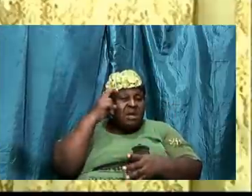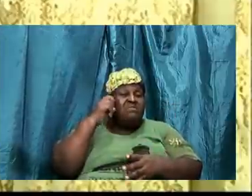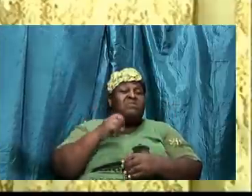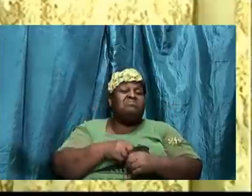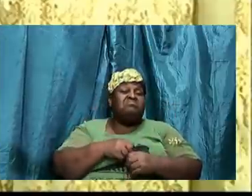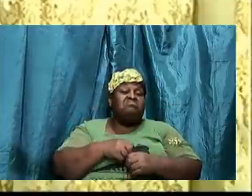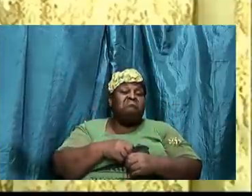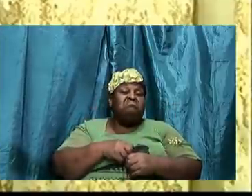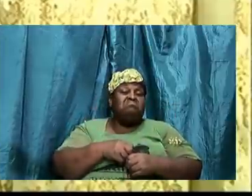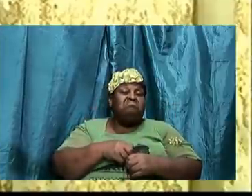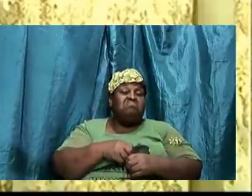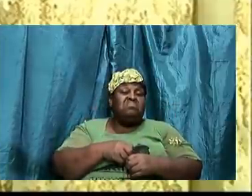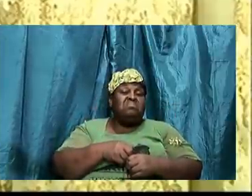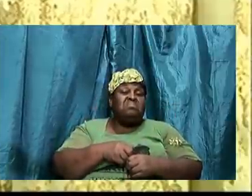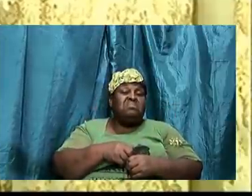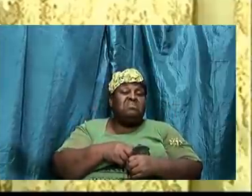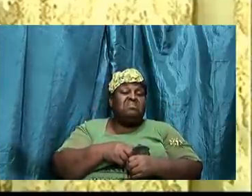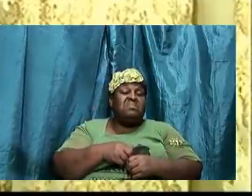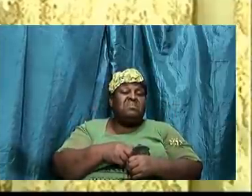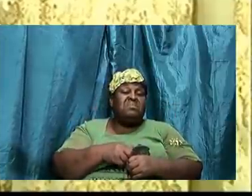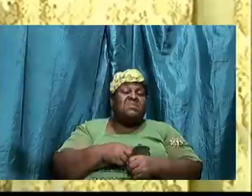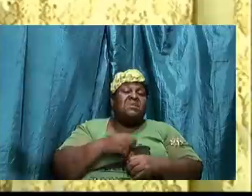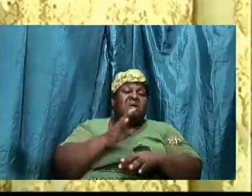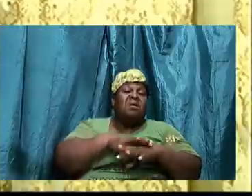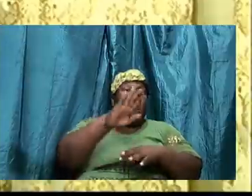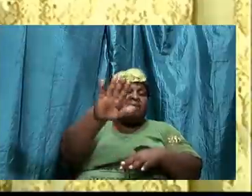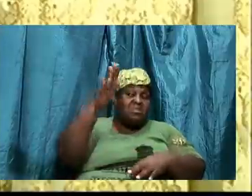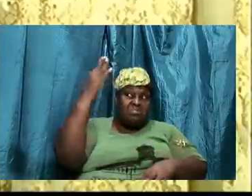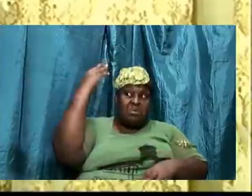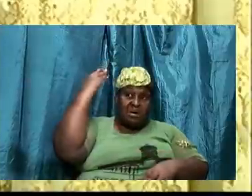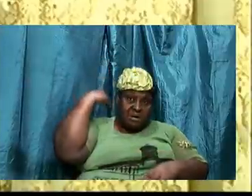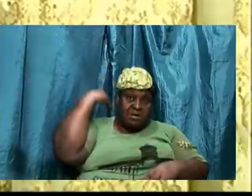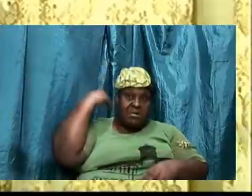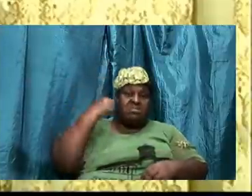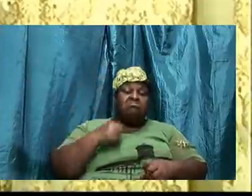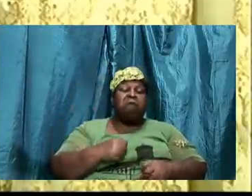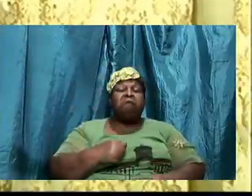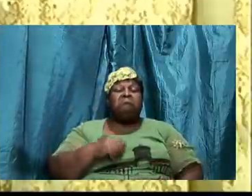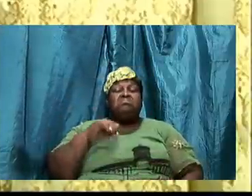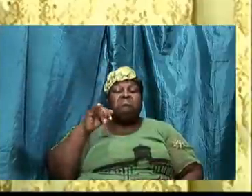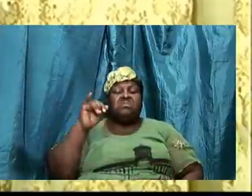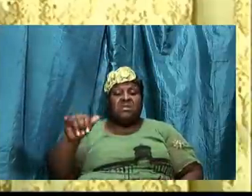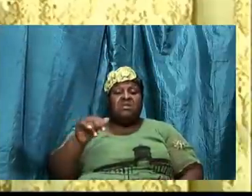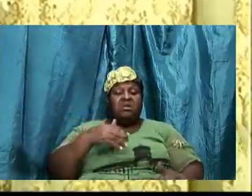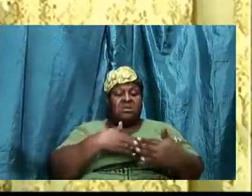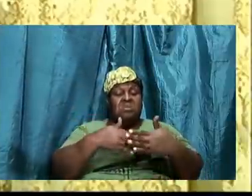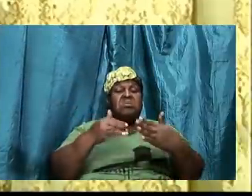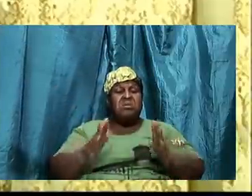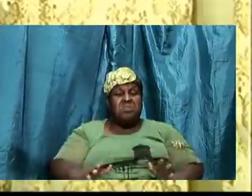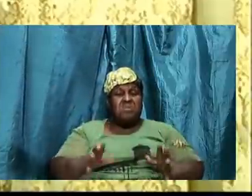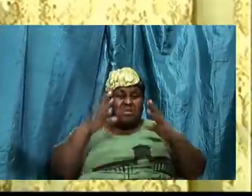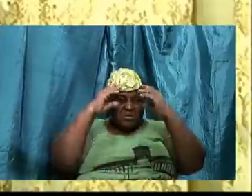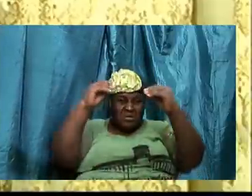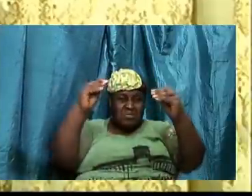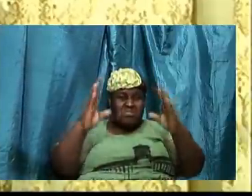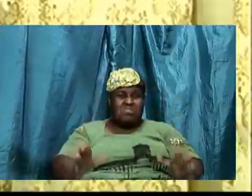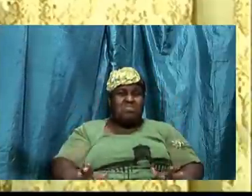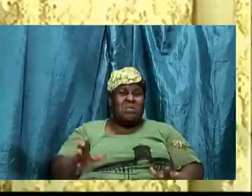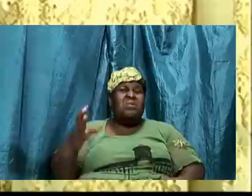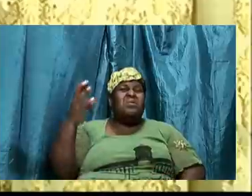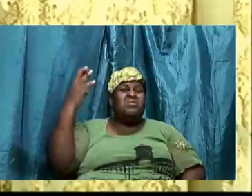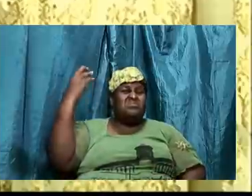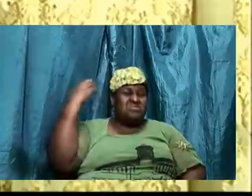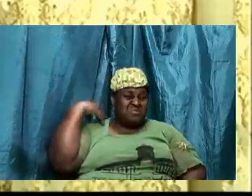the devil is out to get you. So that neighbor, or that lecturer, or that supervisor at